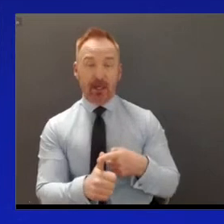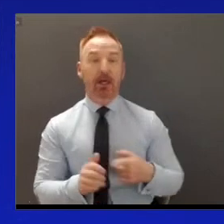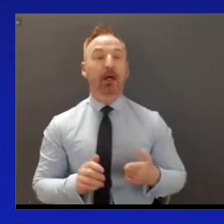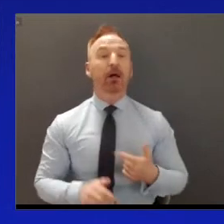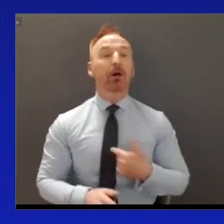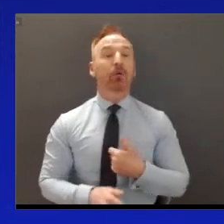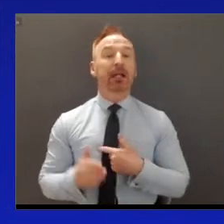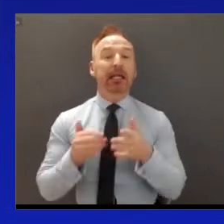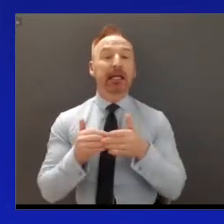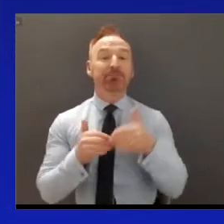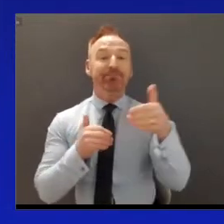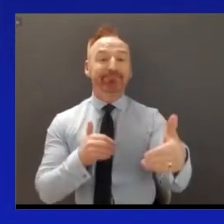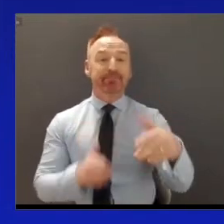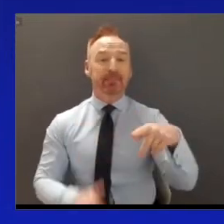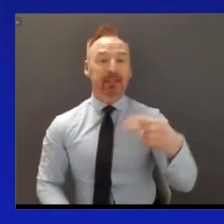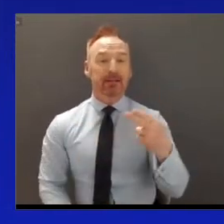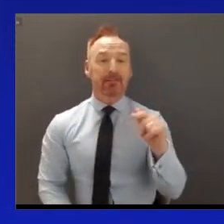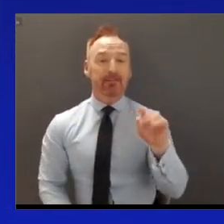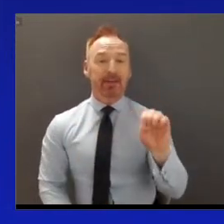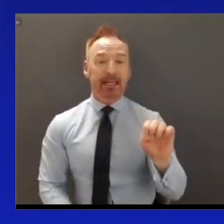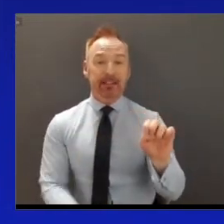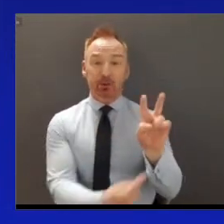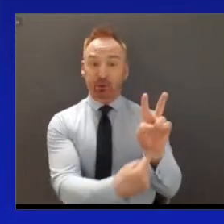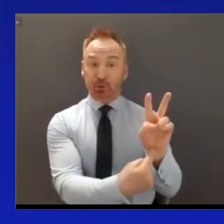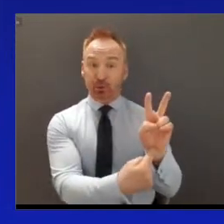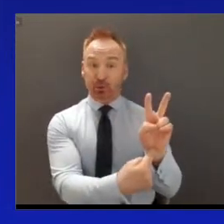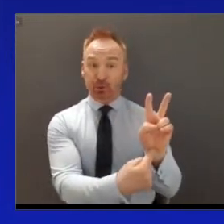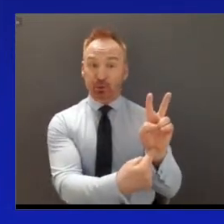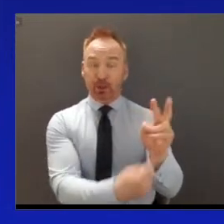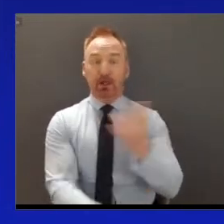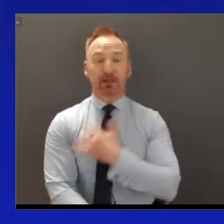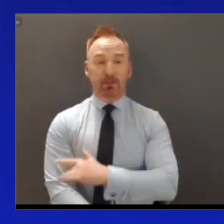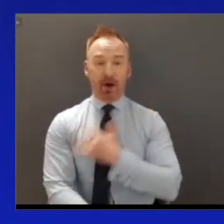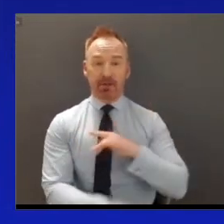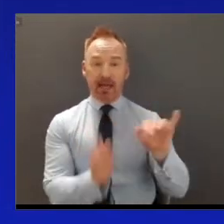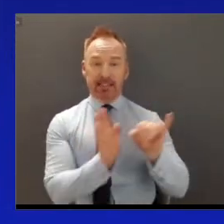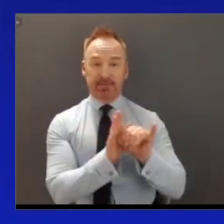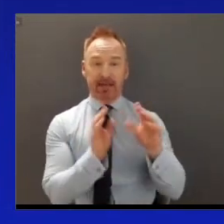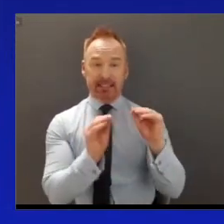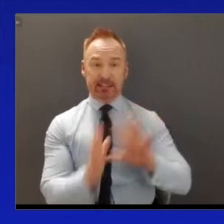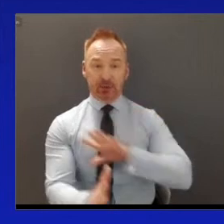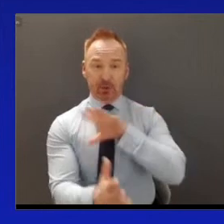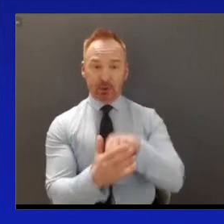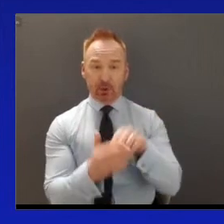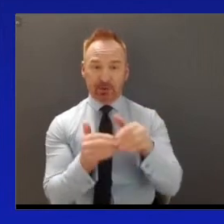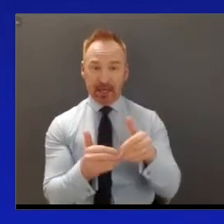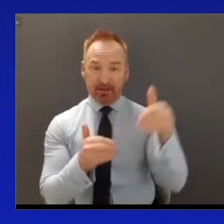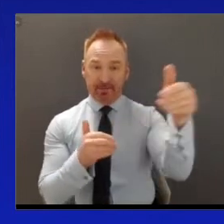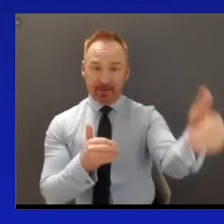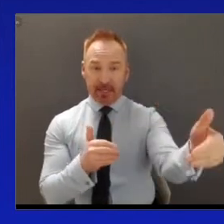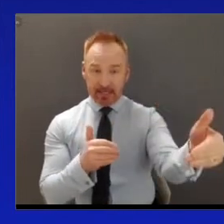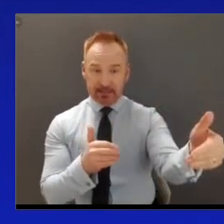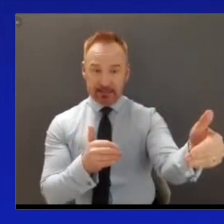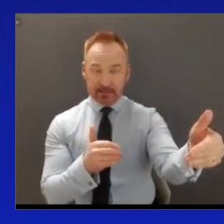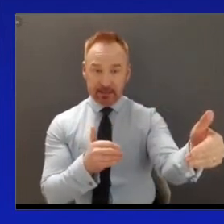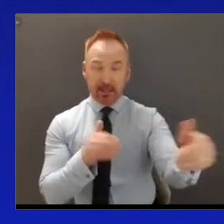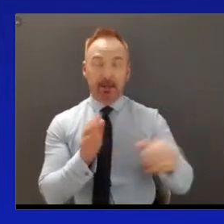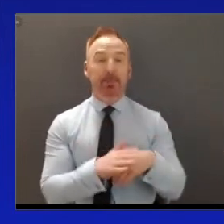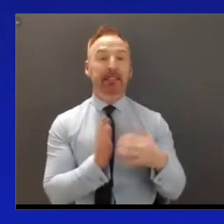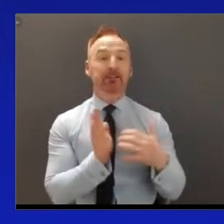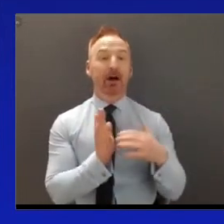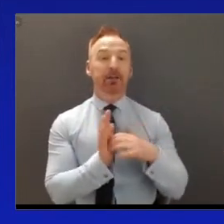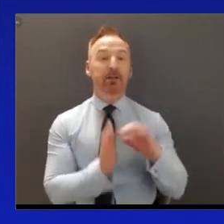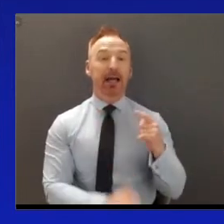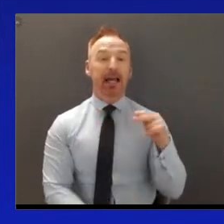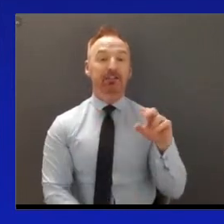the essential workers. They've been identified, the province, in phase 2. So when we get to that phase, they are there. But I'll let Dr. Etches talk more